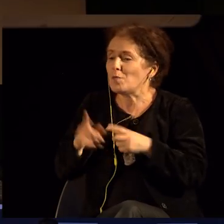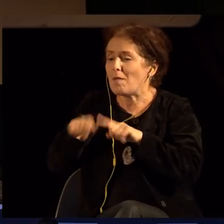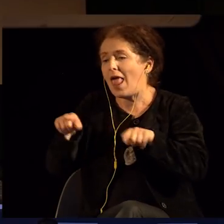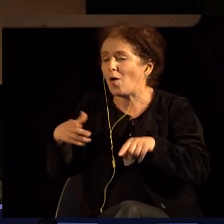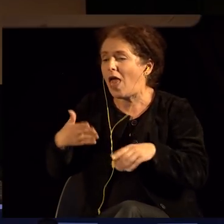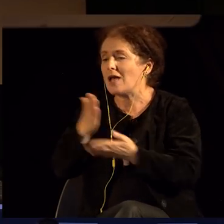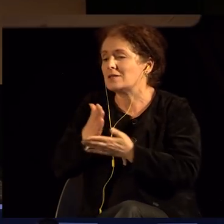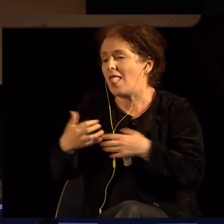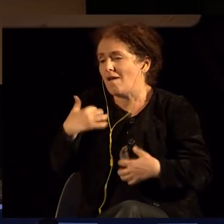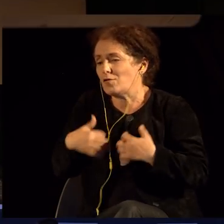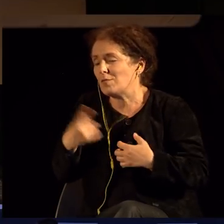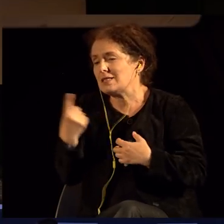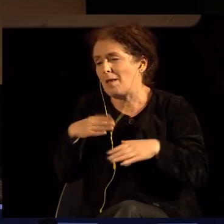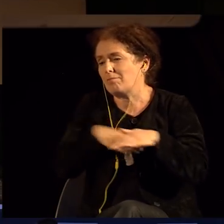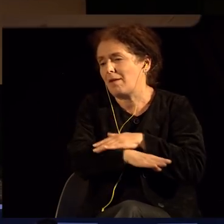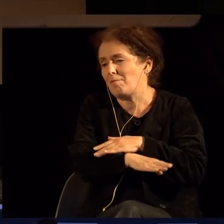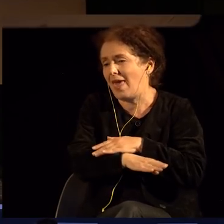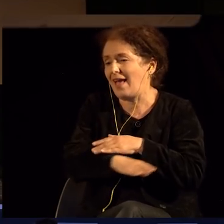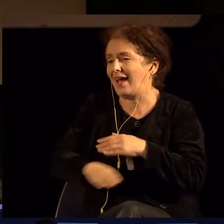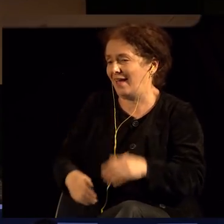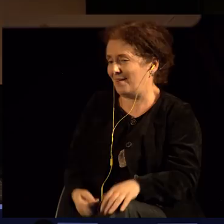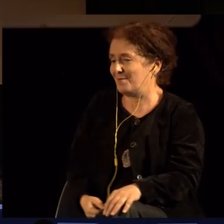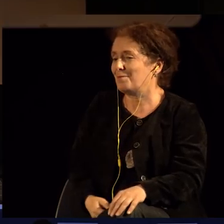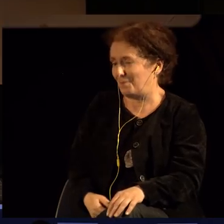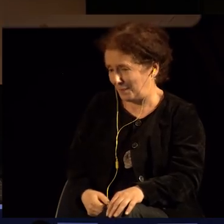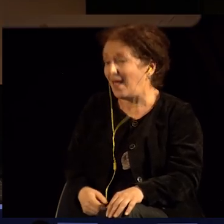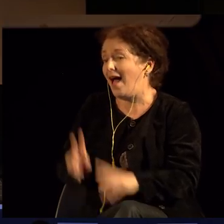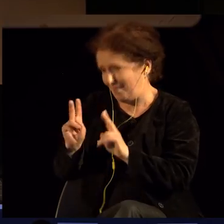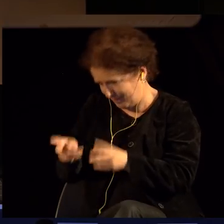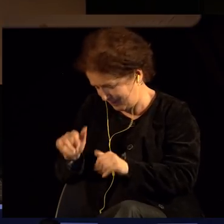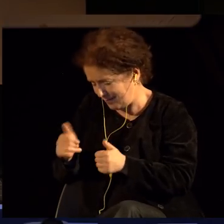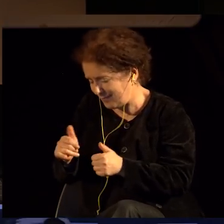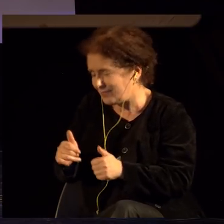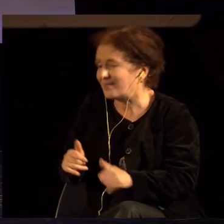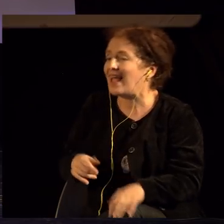And thirdly, this can be a way to talk about safe sex, too.